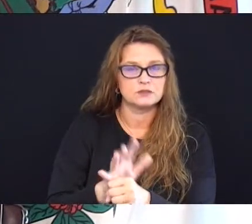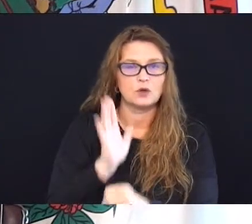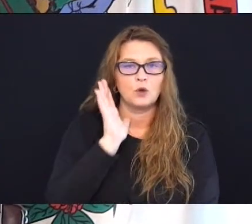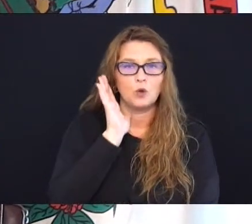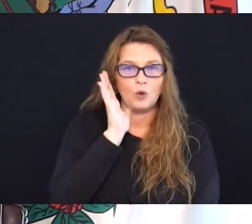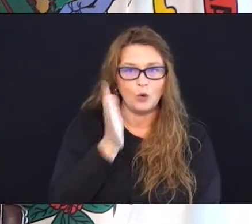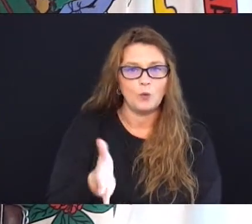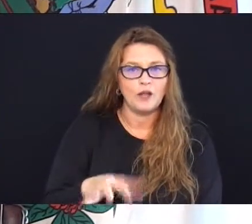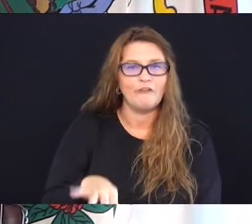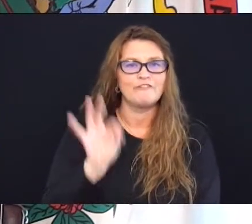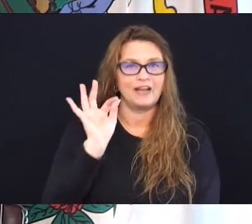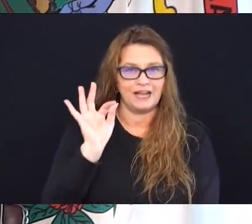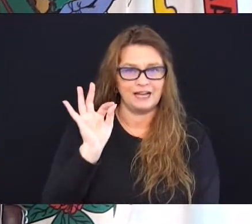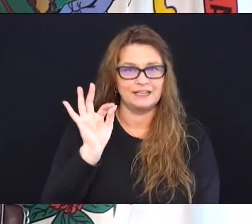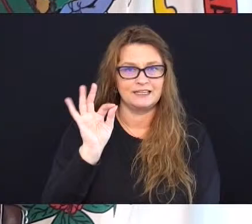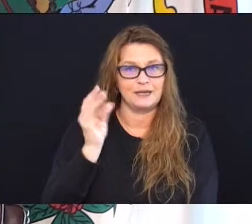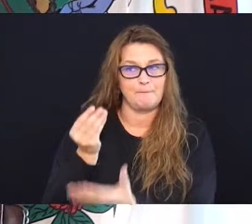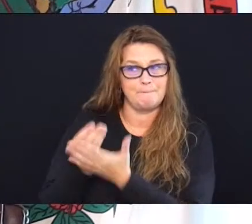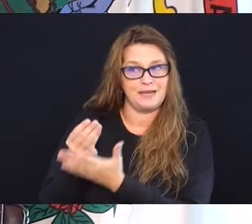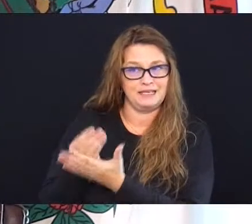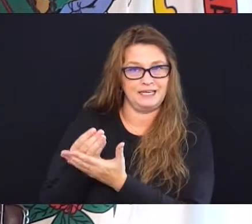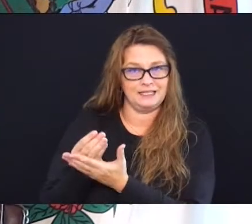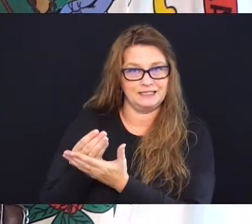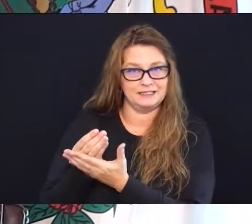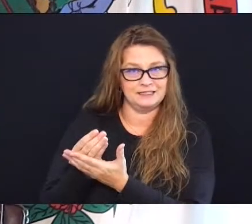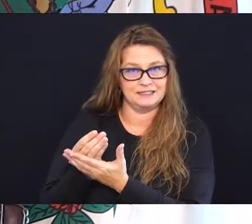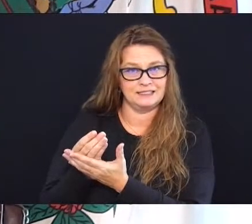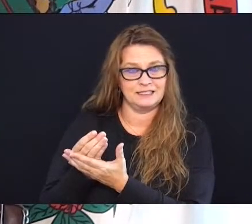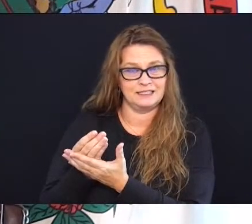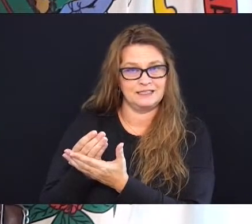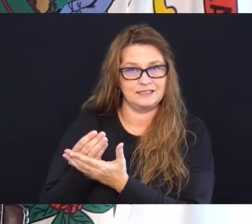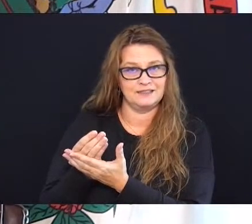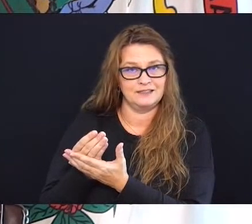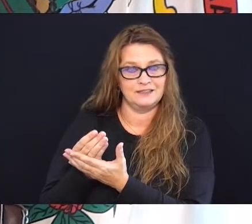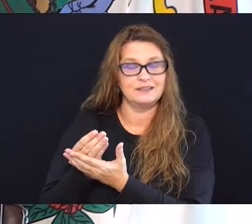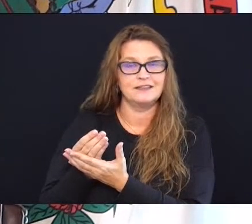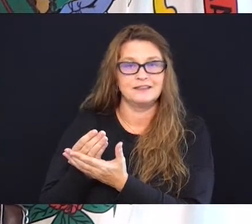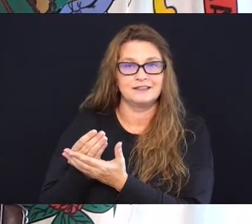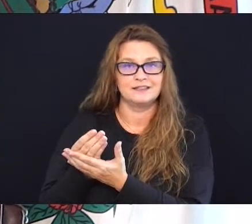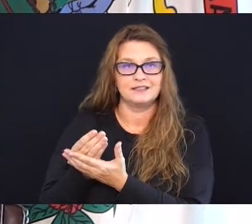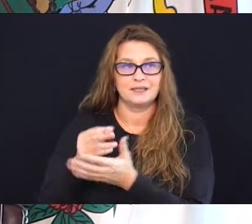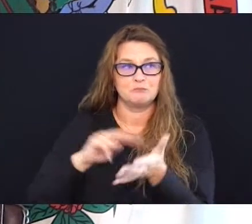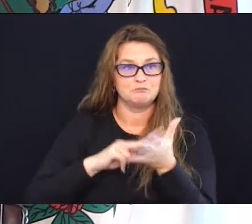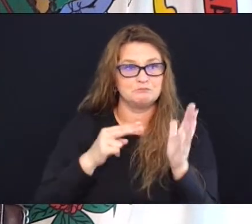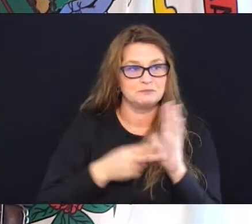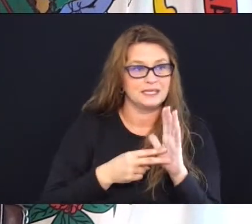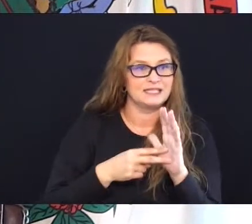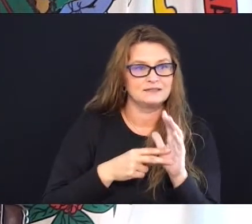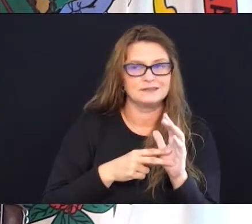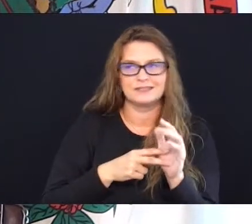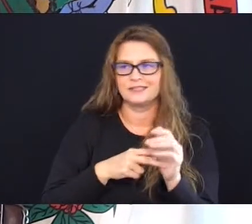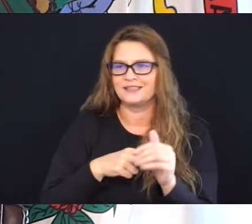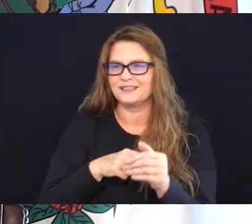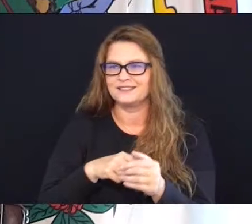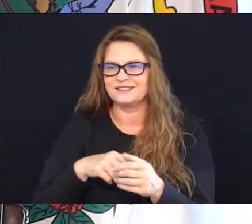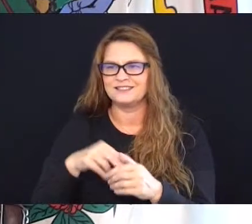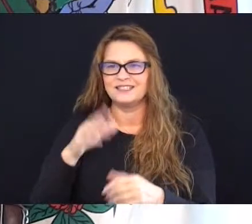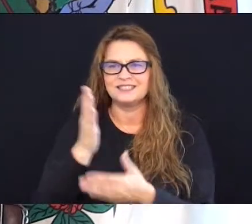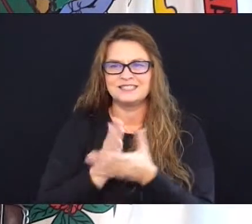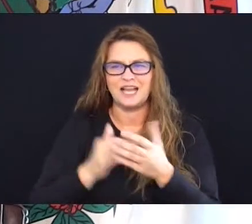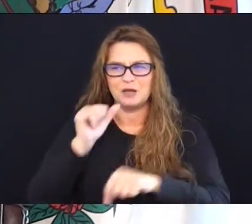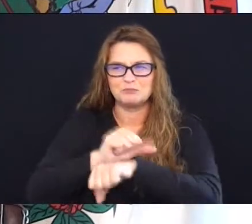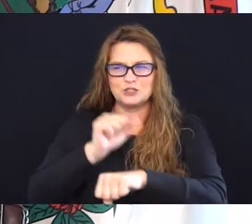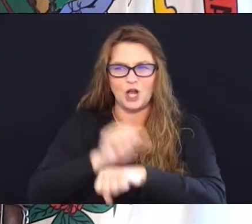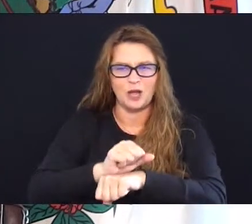will find the monies from the standpoint of unnecessary type jobs that we have posted that